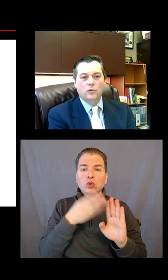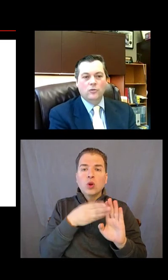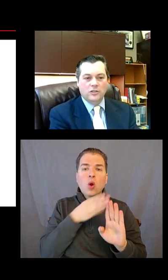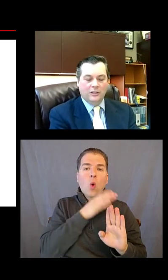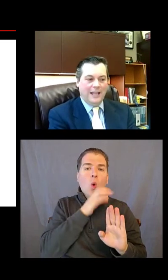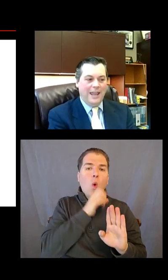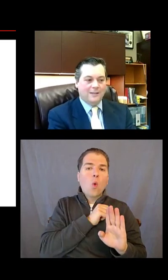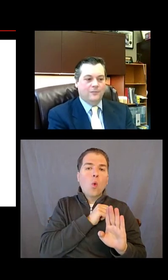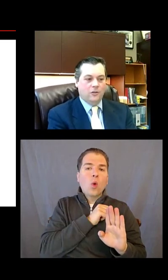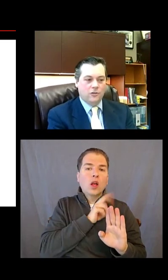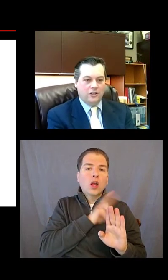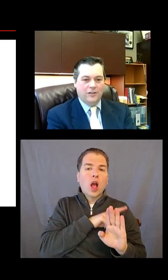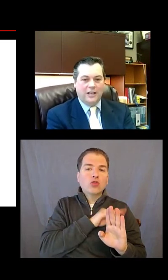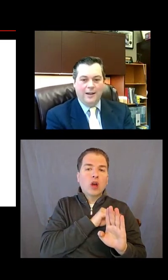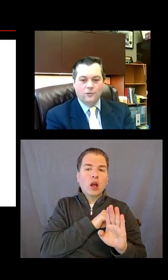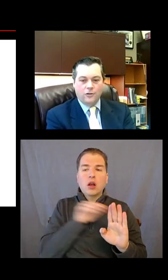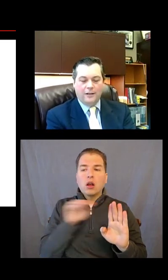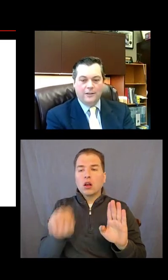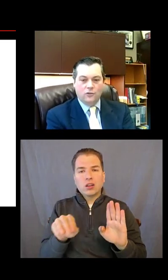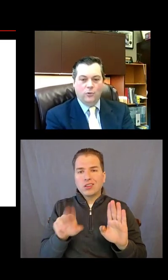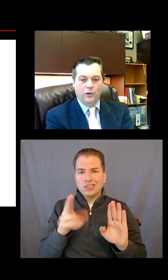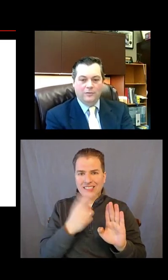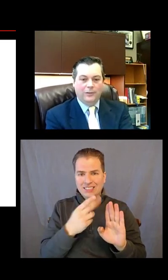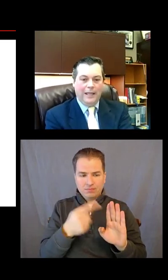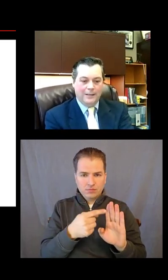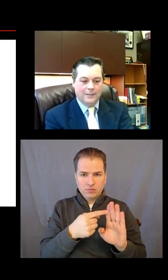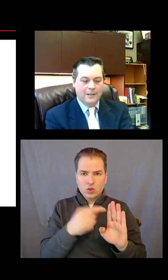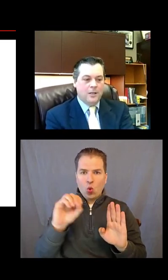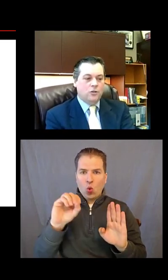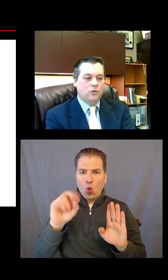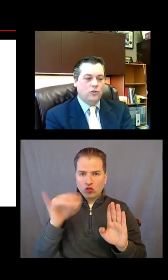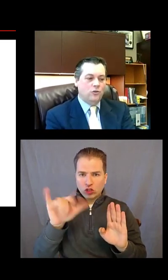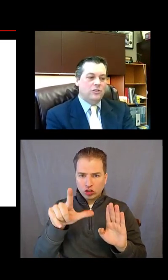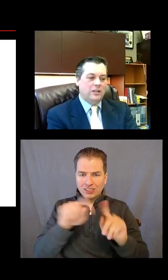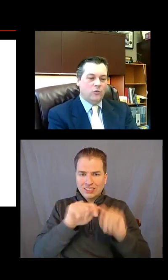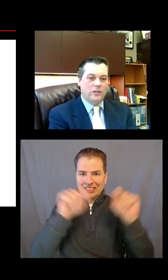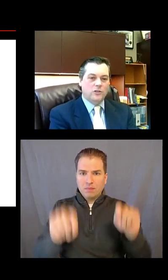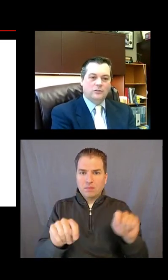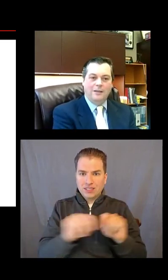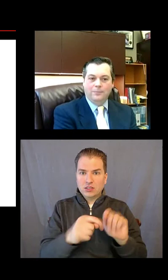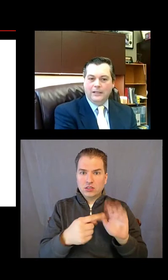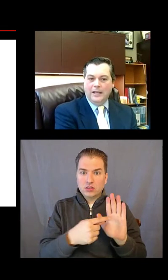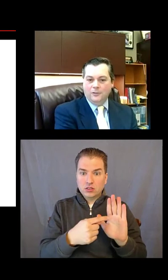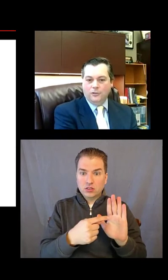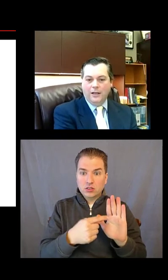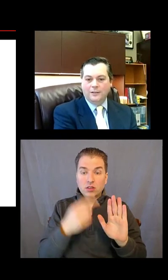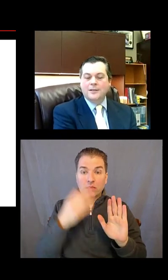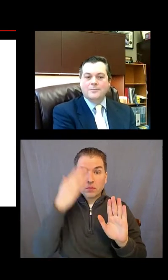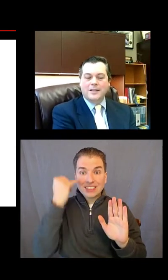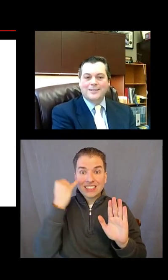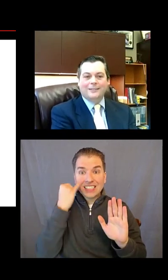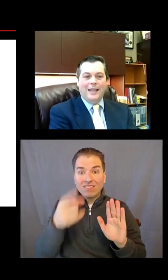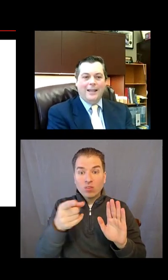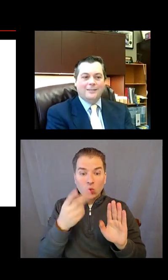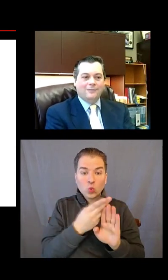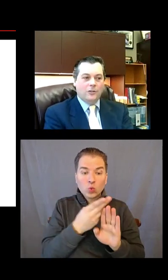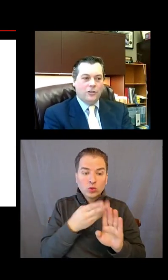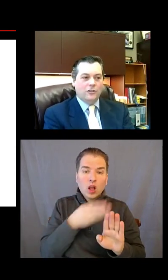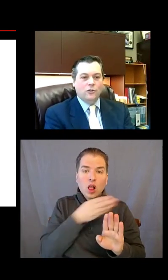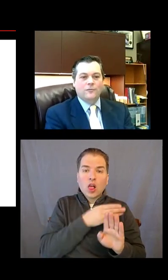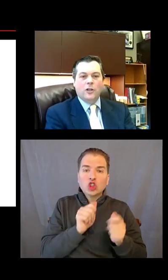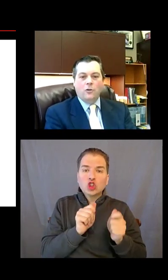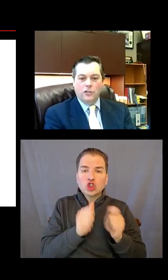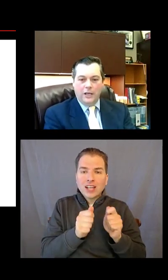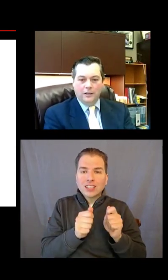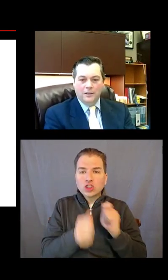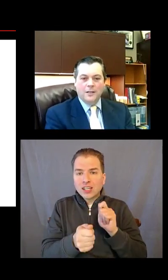don't use the last version of a contract that you put in place. You use the original template contract, because the last